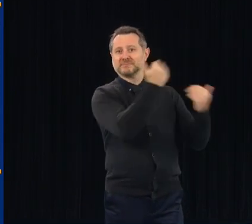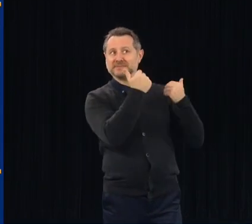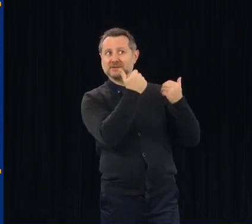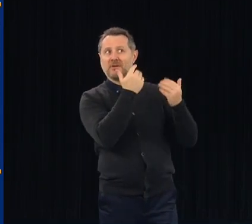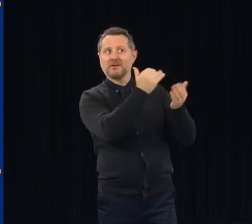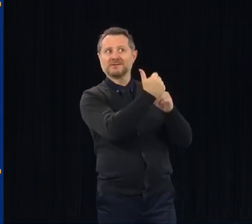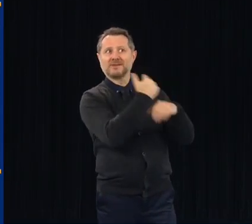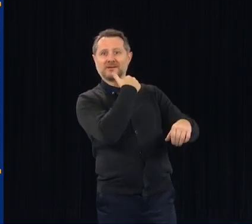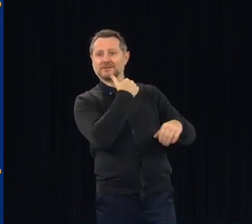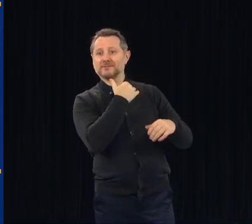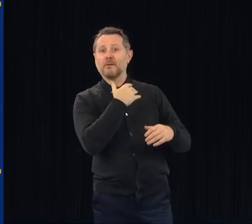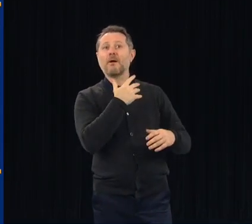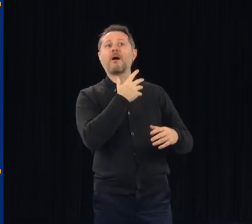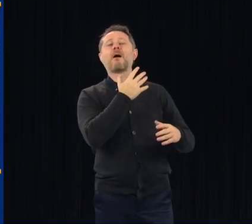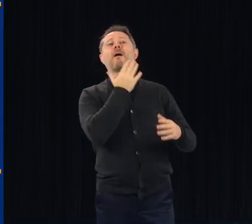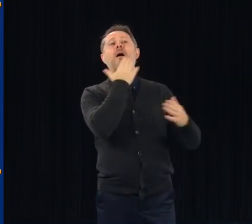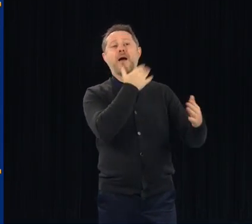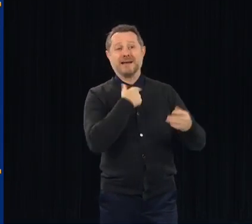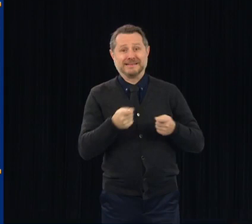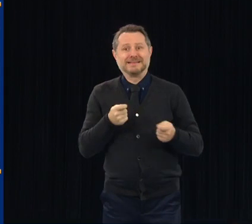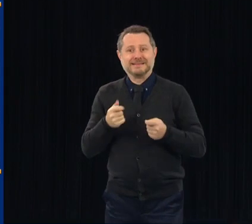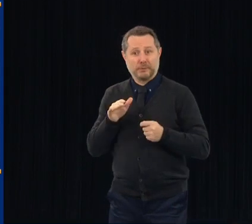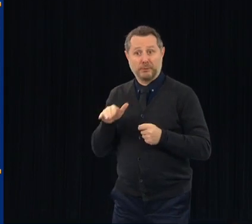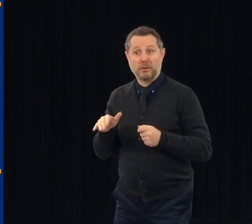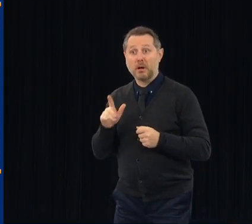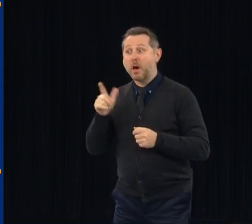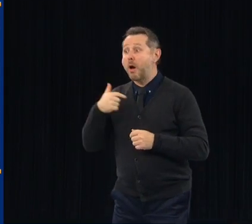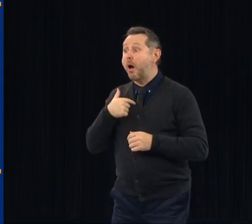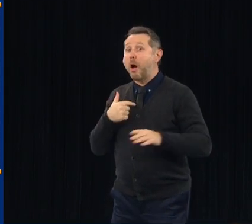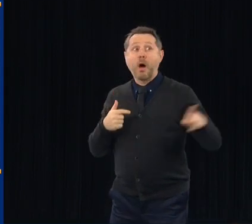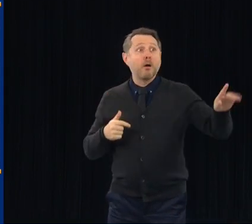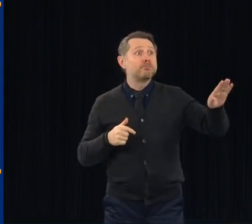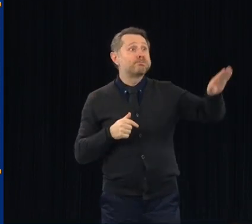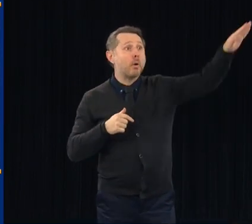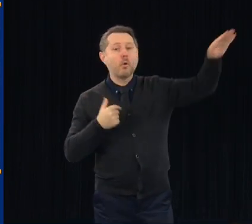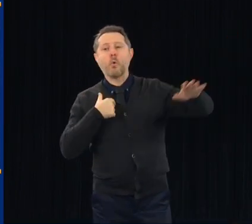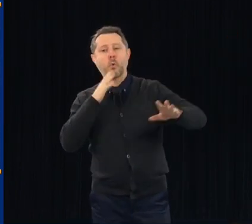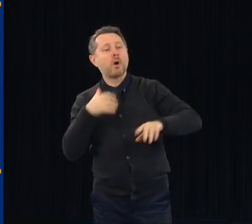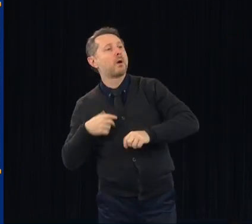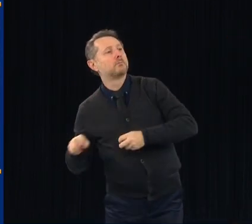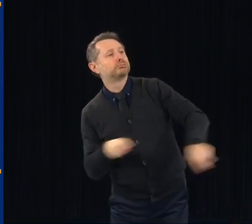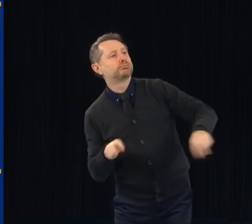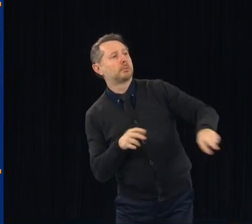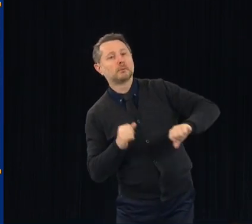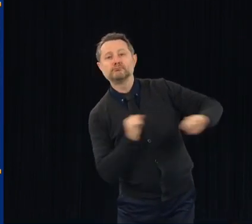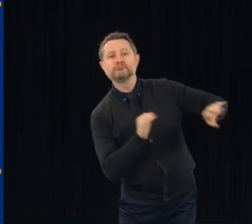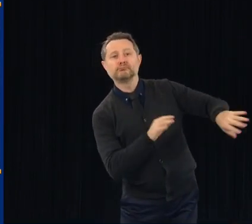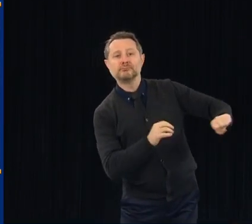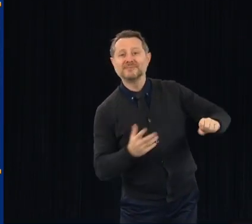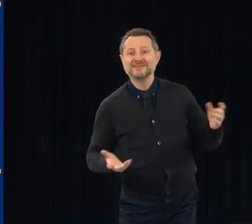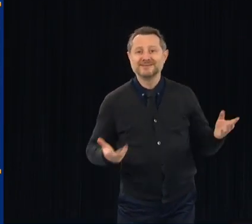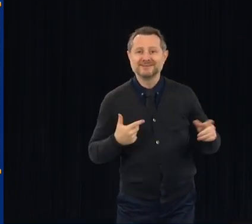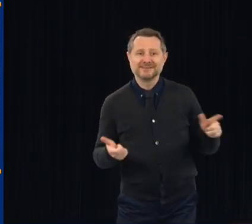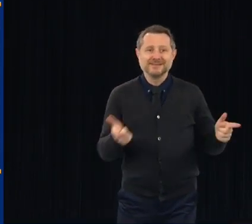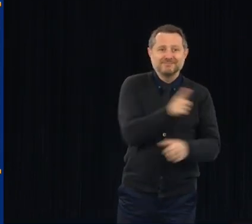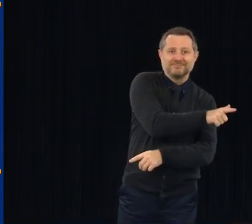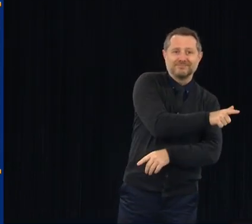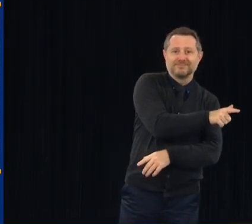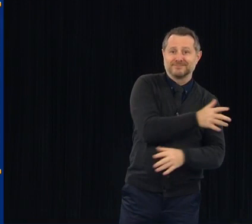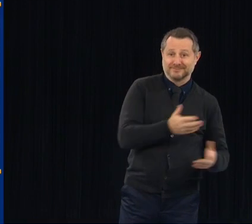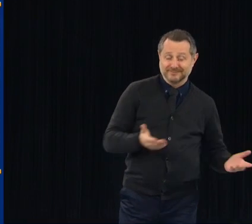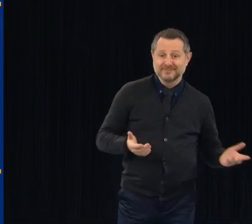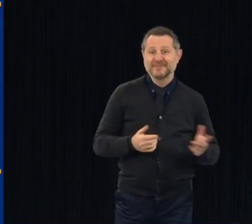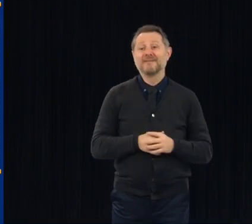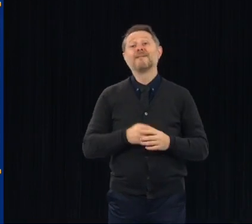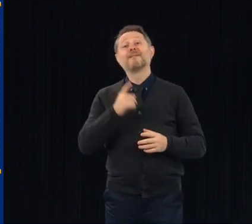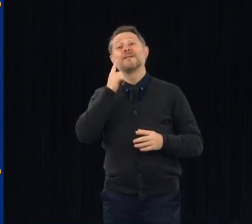then nationally, we shift the resources to the next place that is most impacted, right? Just what we're doing in New